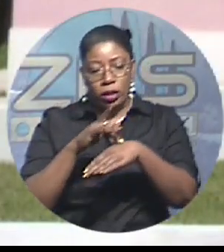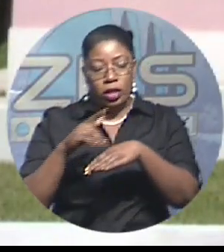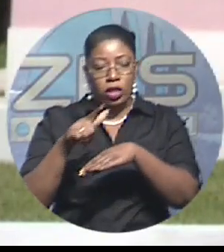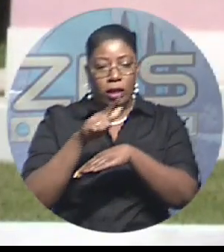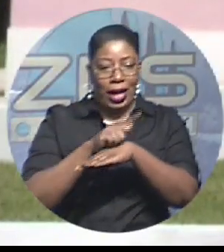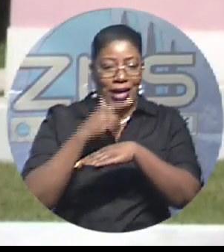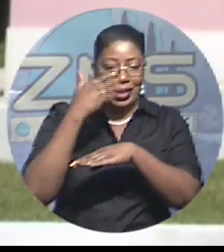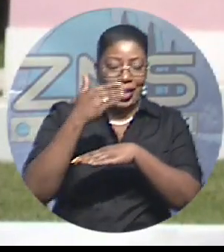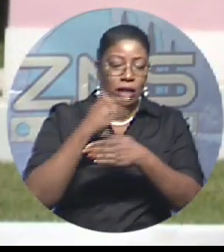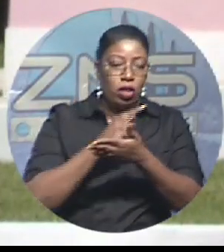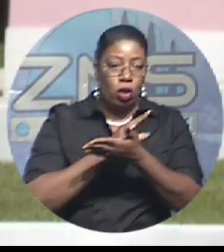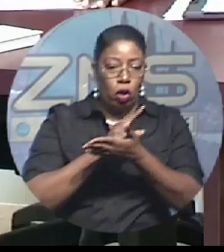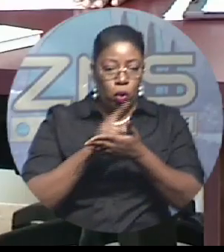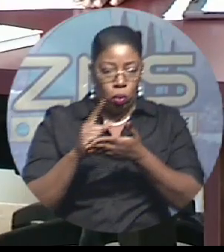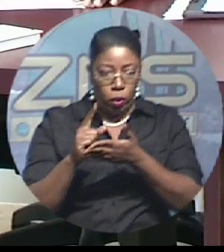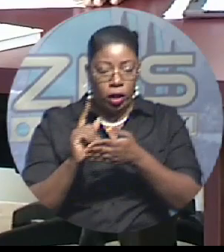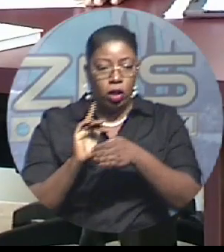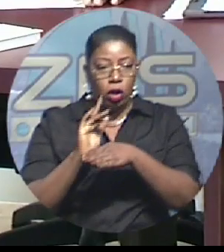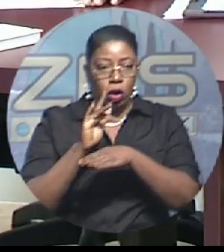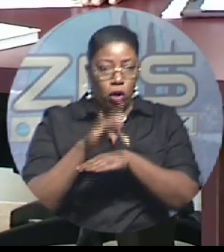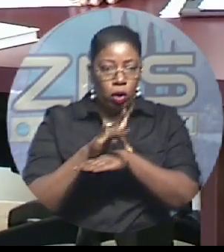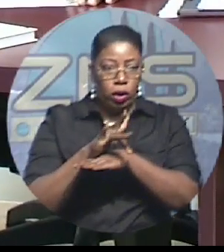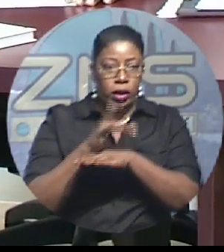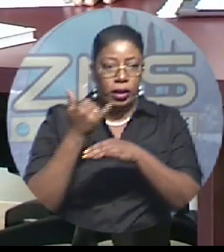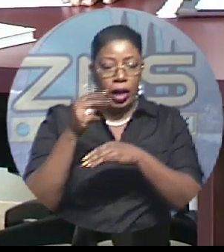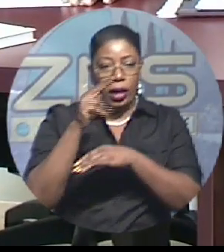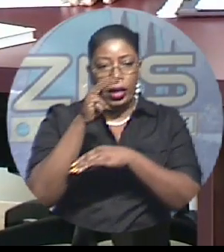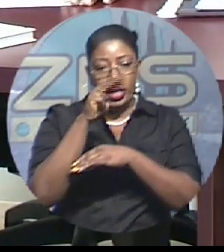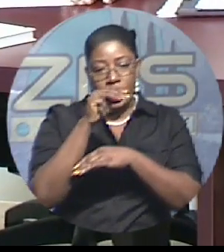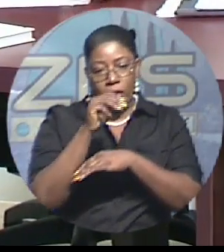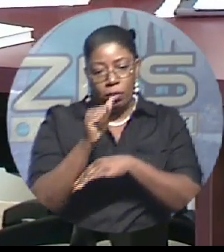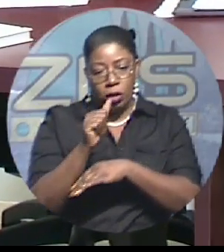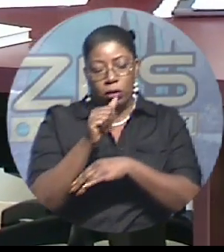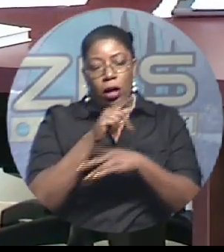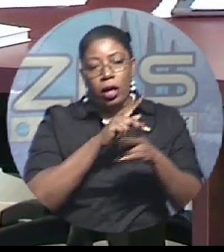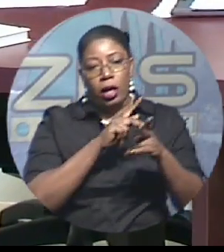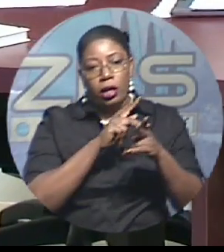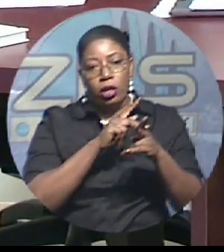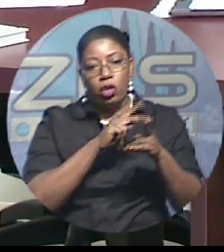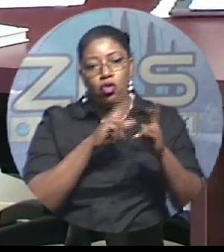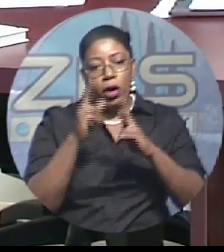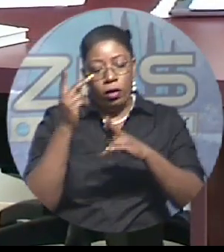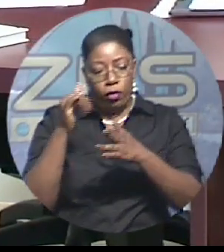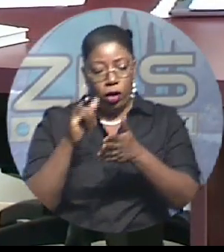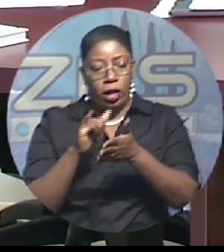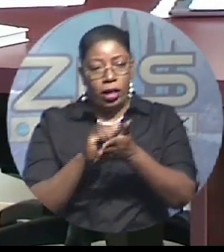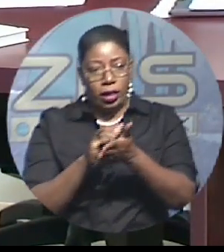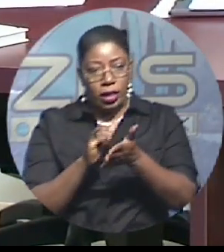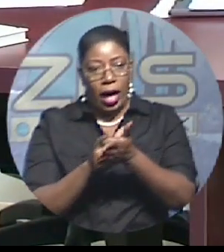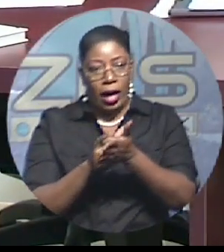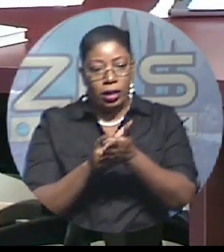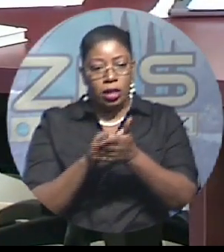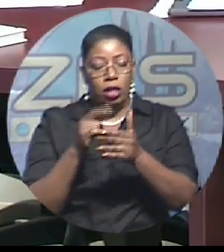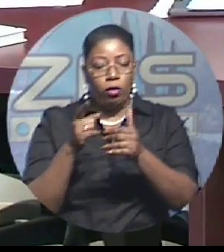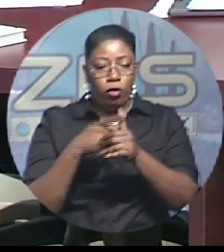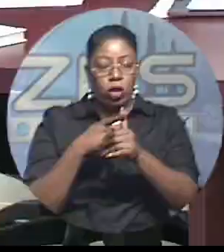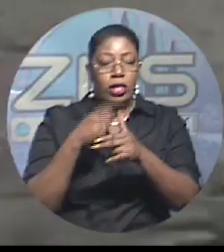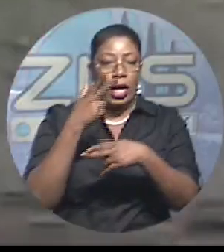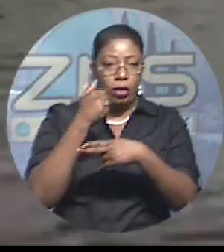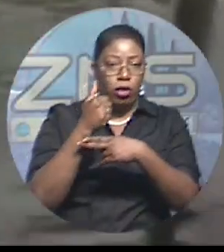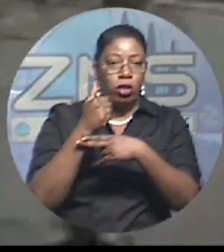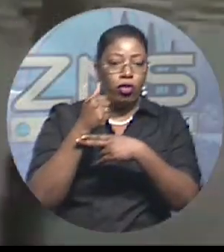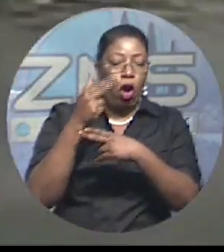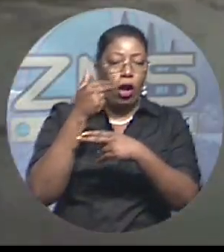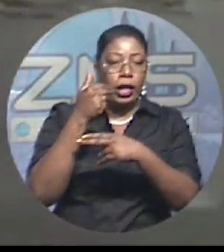of the Disaster Management Committee are feverishly preparing for that weather system. The storm coming on the heels of the first anniversary of Hurricane Joaquin,